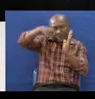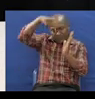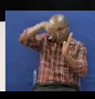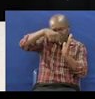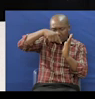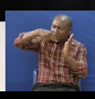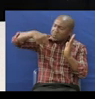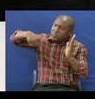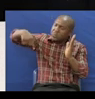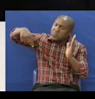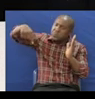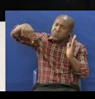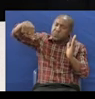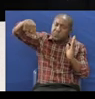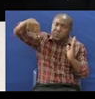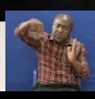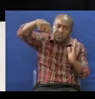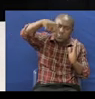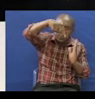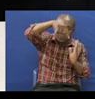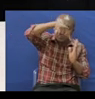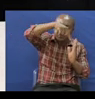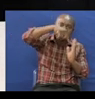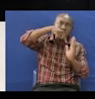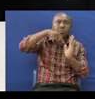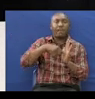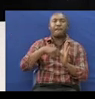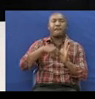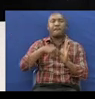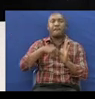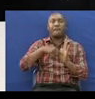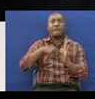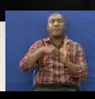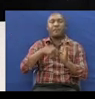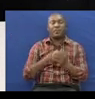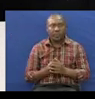1519 up to 22 in his journey or in his navigation.